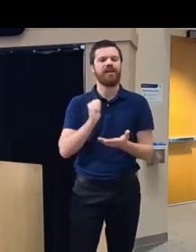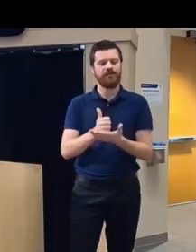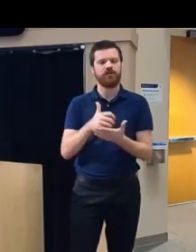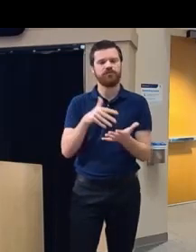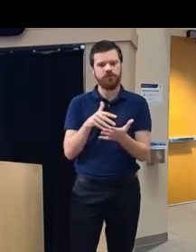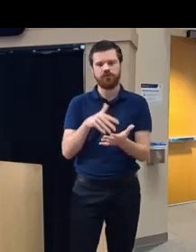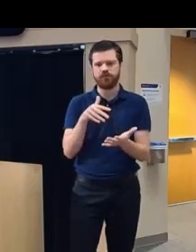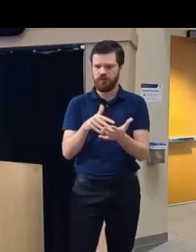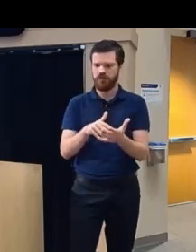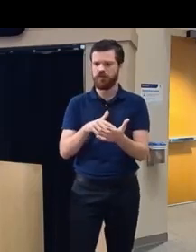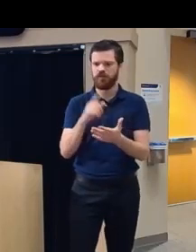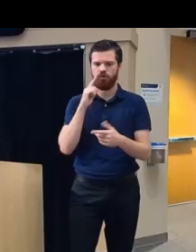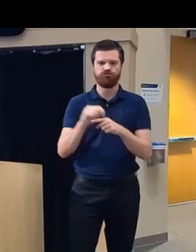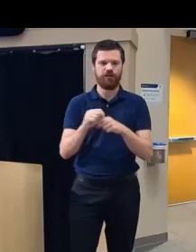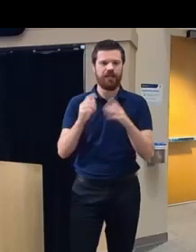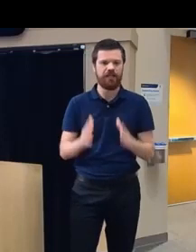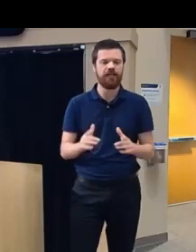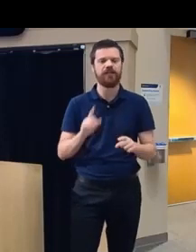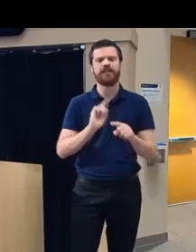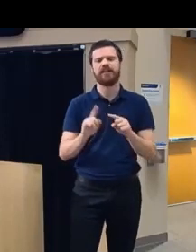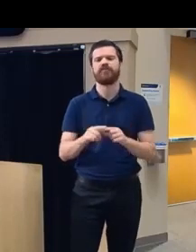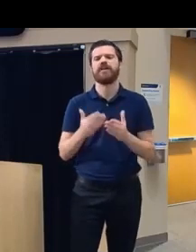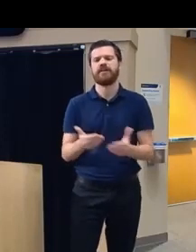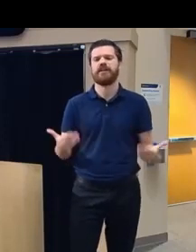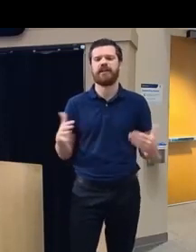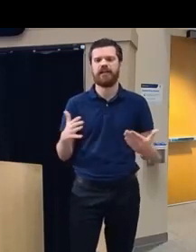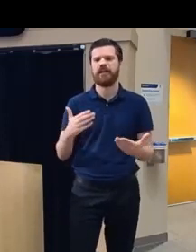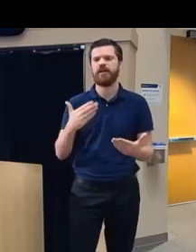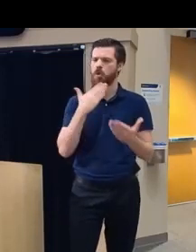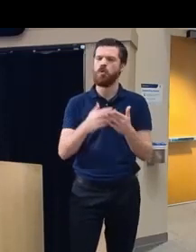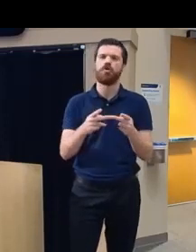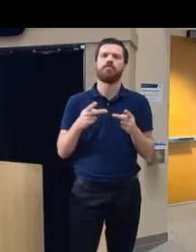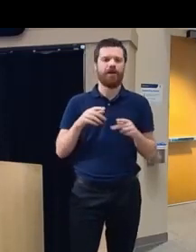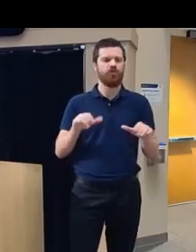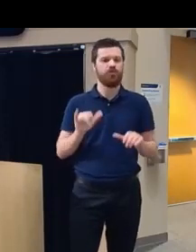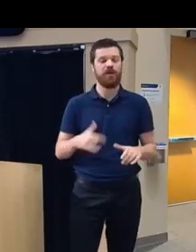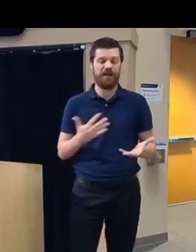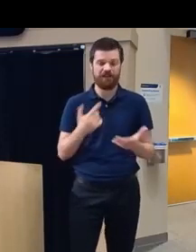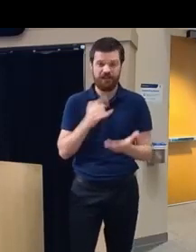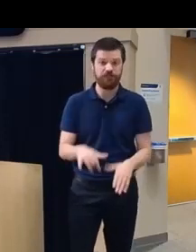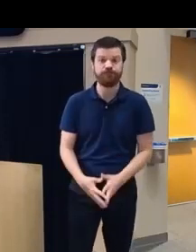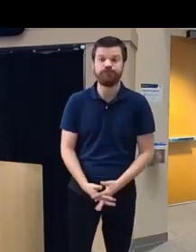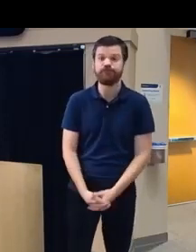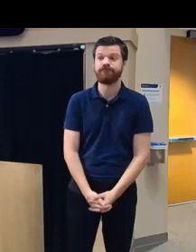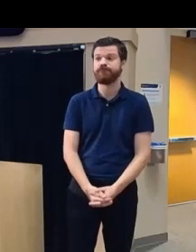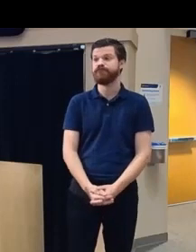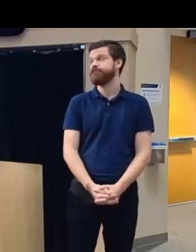for trainees, for really a lot of different things, you're very well poised to do that. So that's what I think. Yeah.